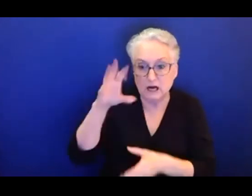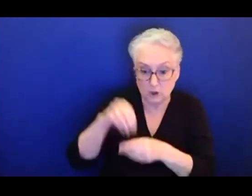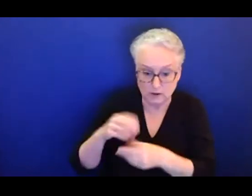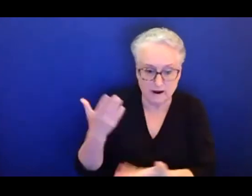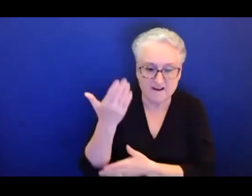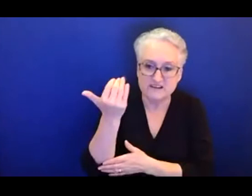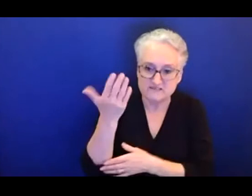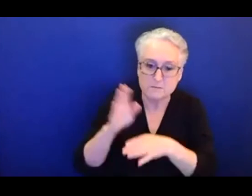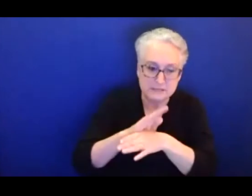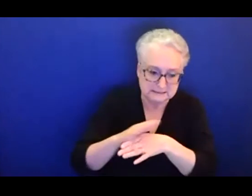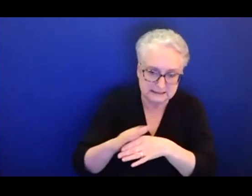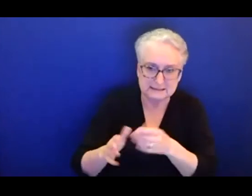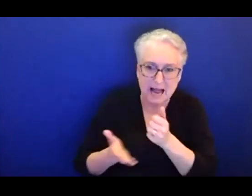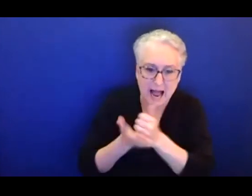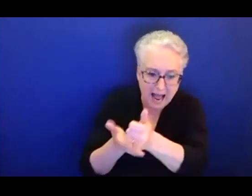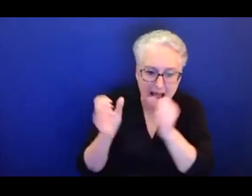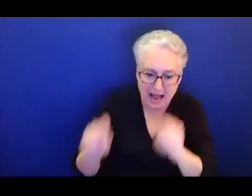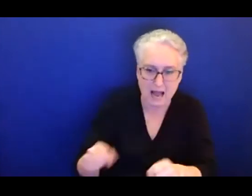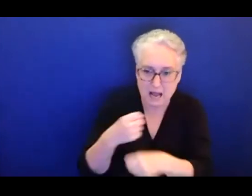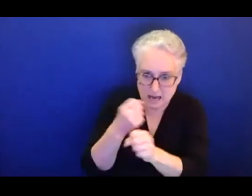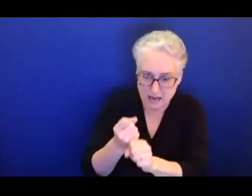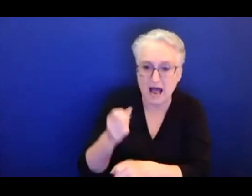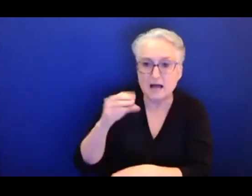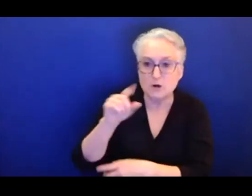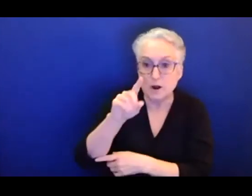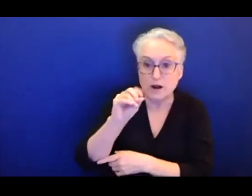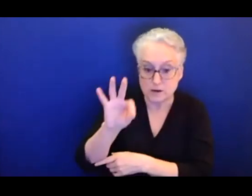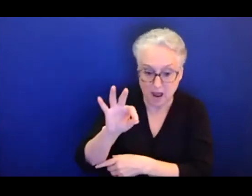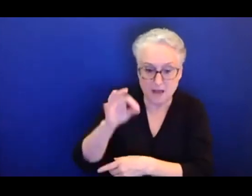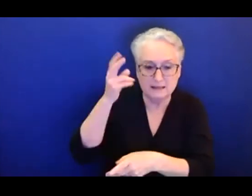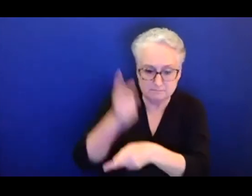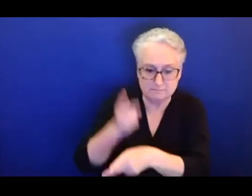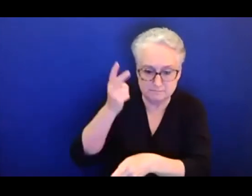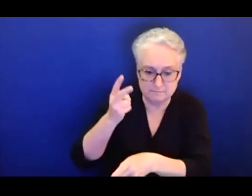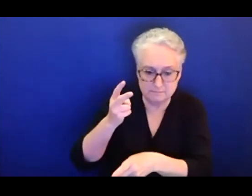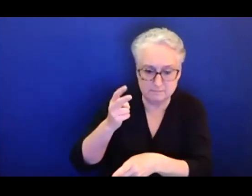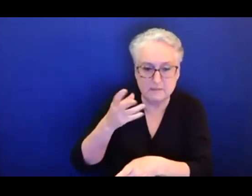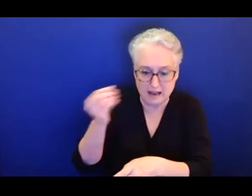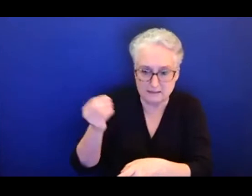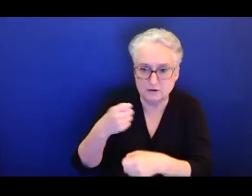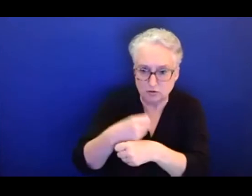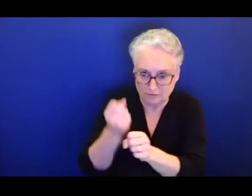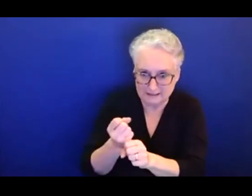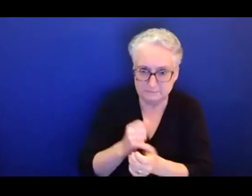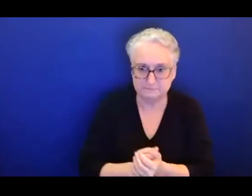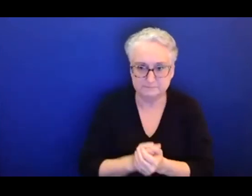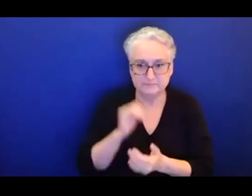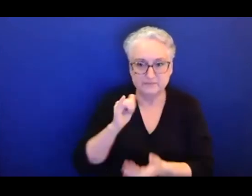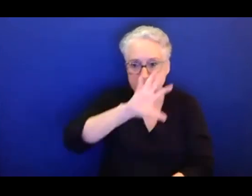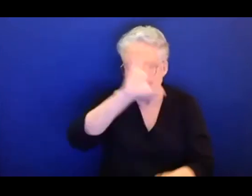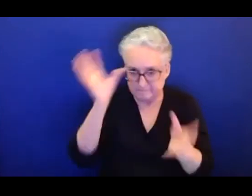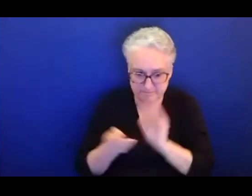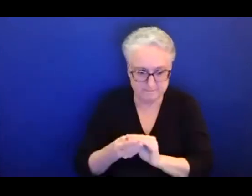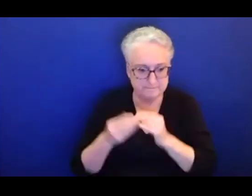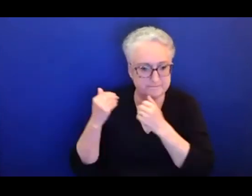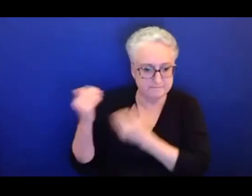we do our best to help as many businesses as we can. We're looking forward to a successful year. I wanted to open the